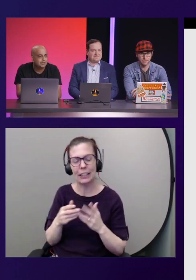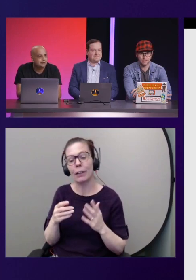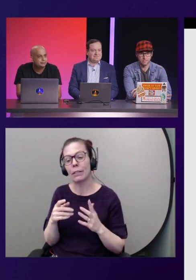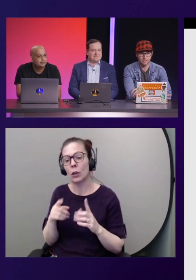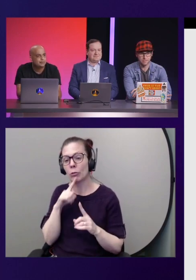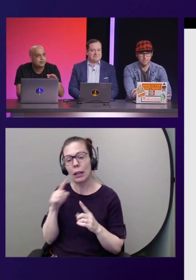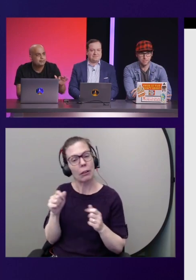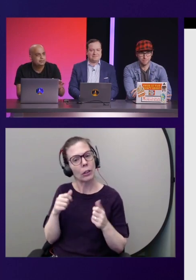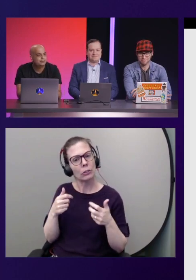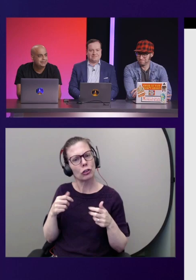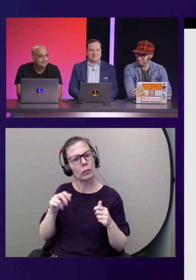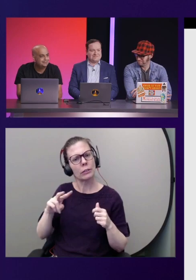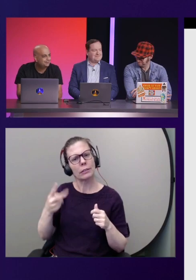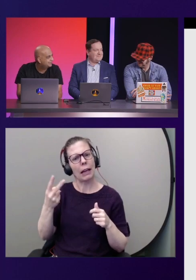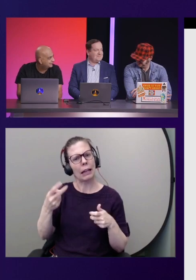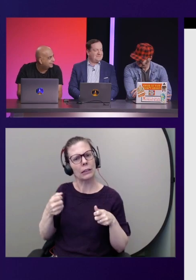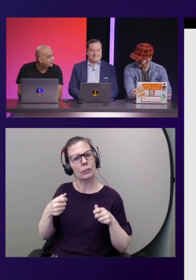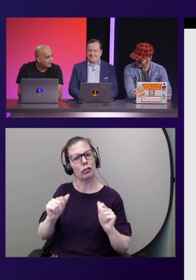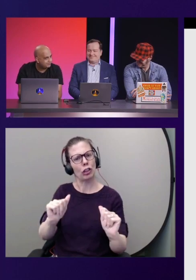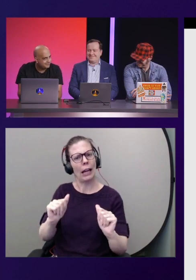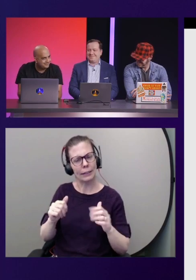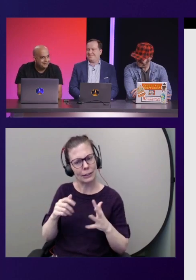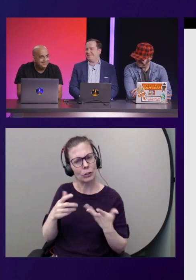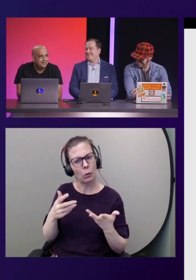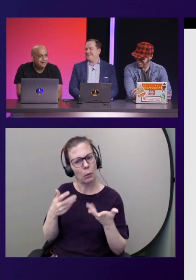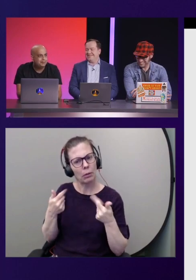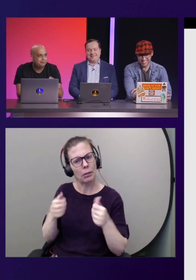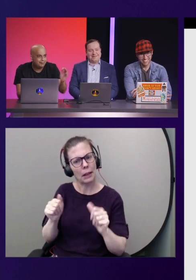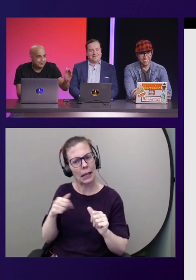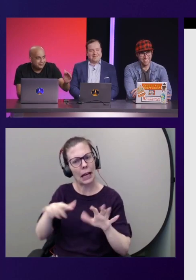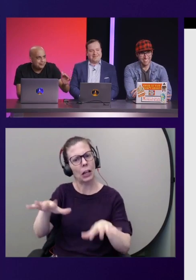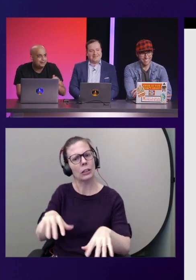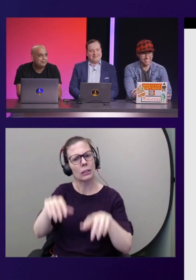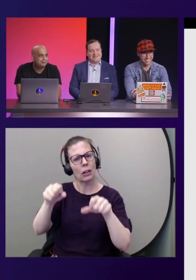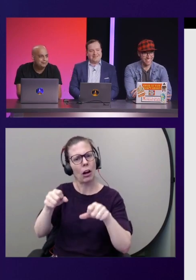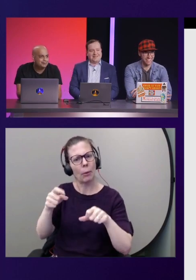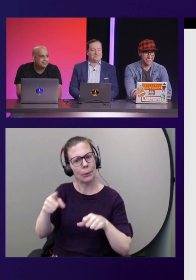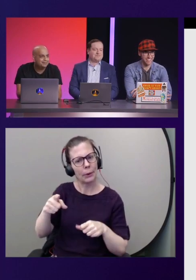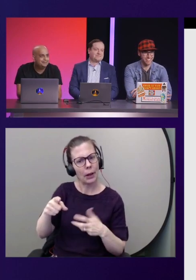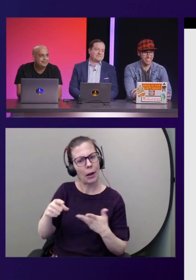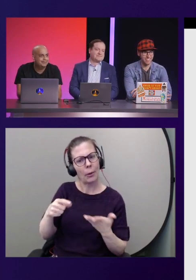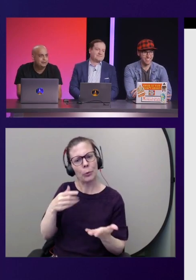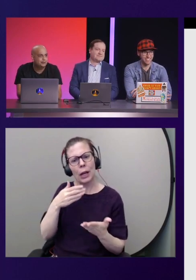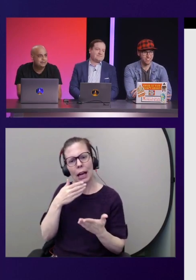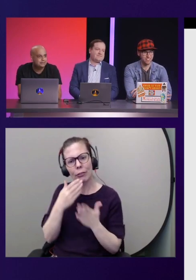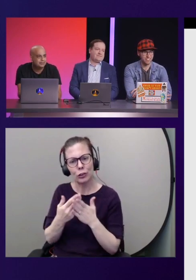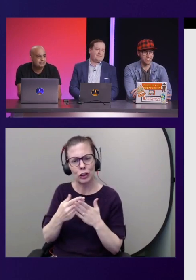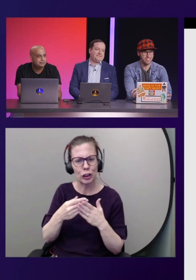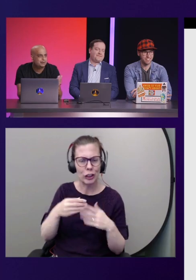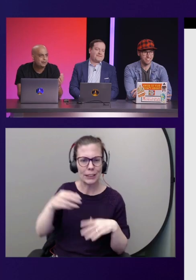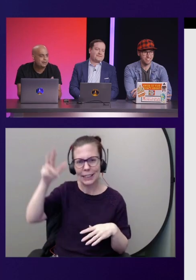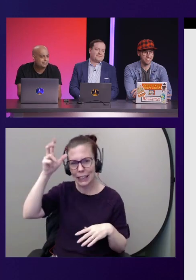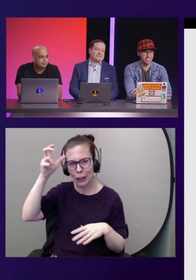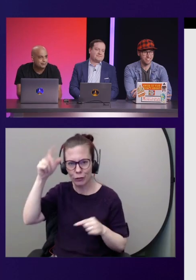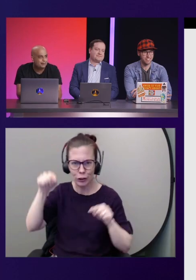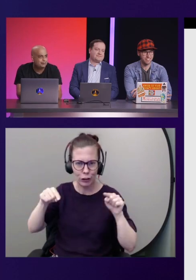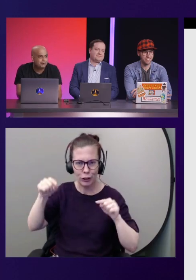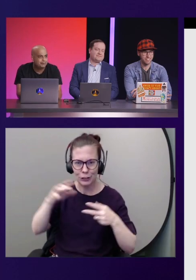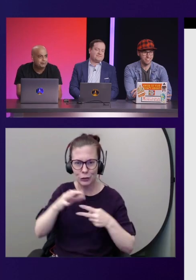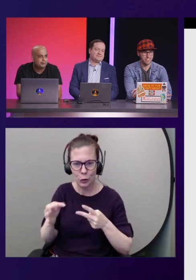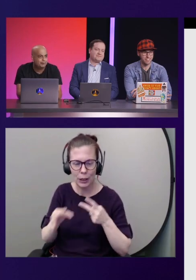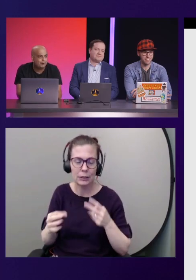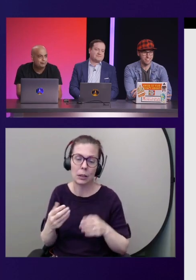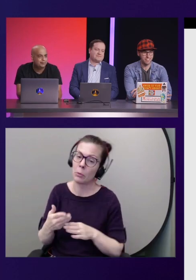second chance, and we're trying to make sure that these creatures get adopted. We've got the good evil filters, and initially when we started out, it was